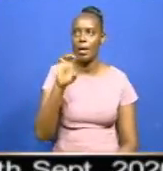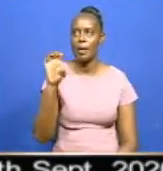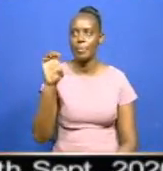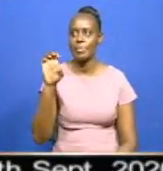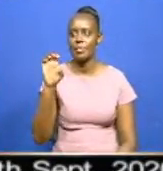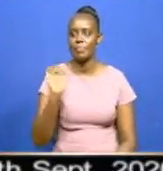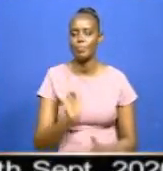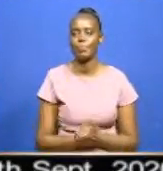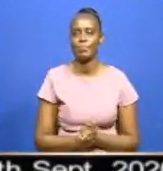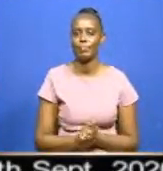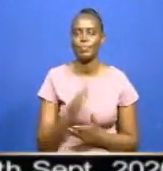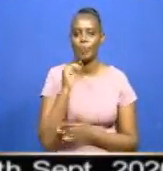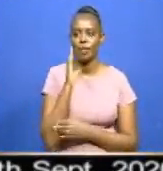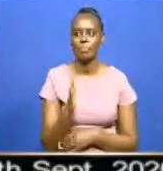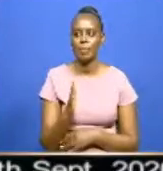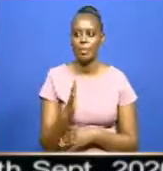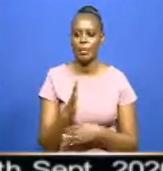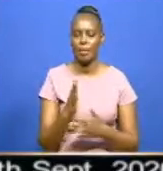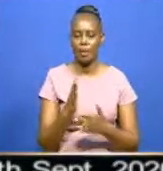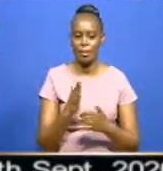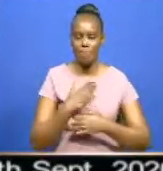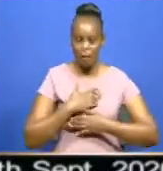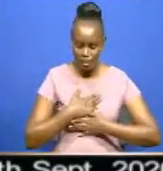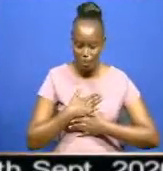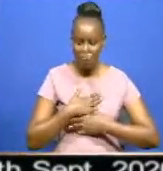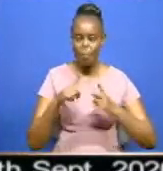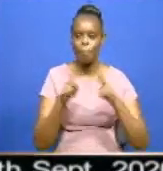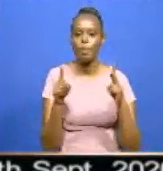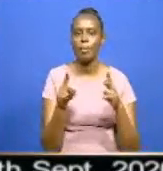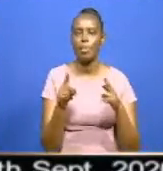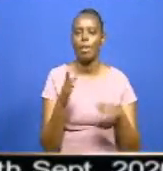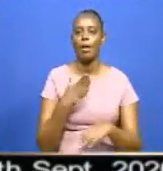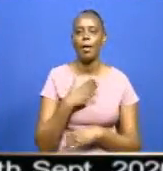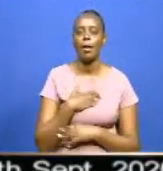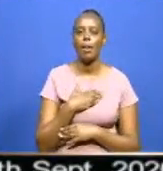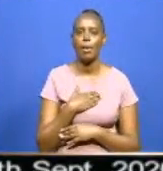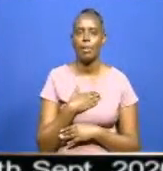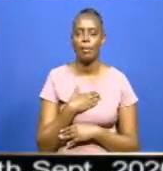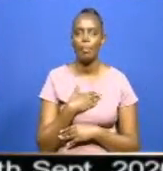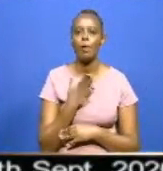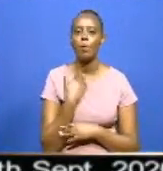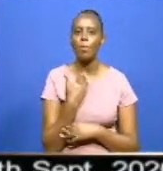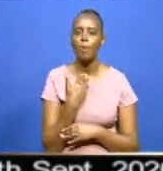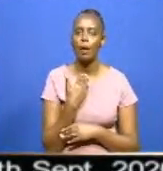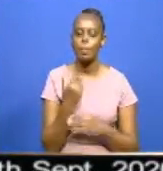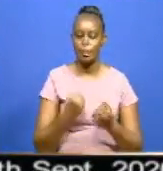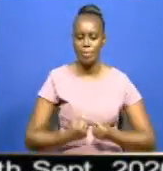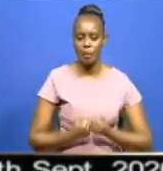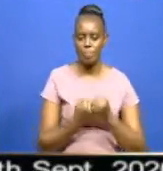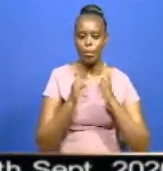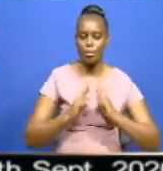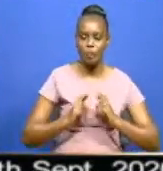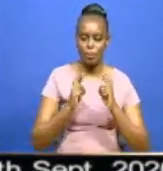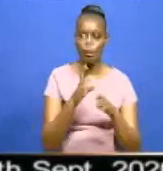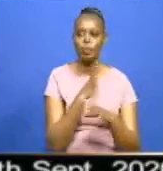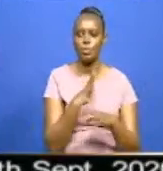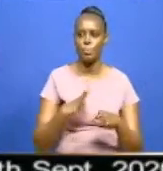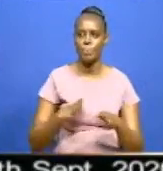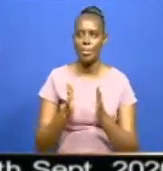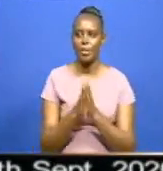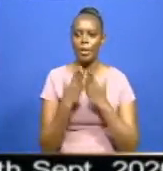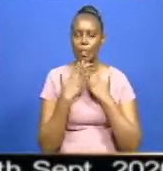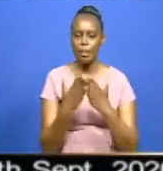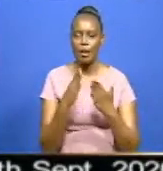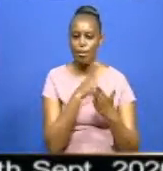Thank you, Honorable Speaker. From the onset, I want to support the report of the committee and thank the